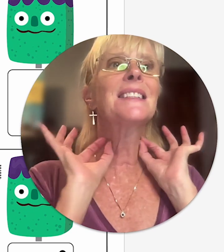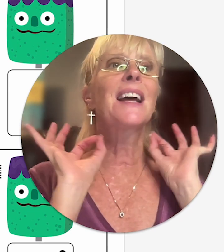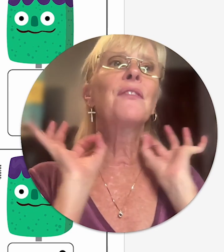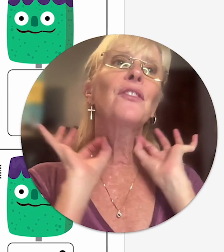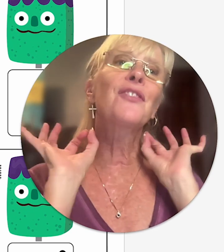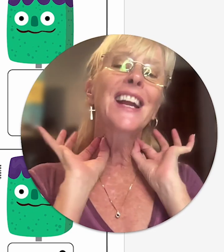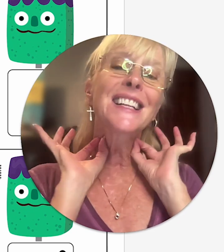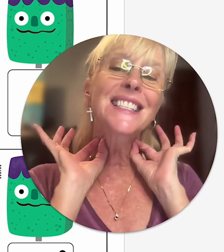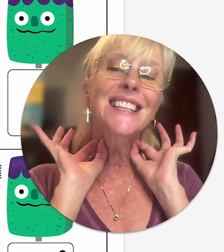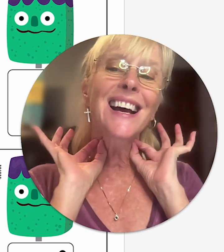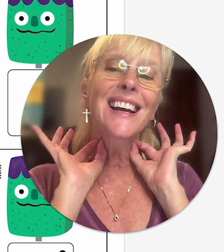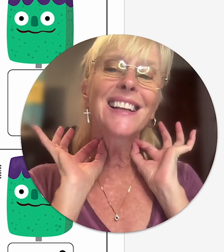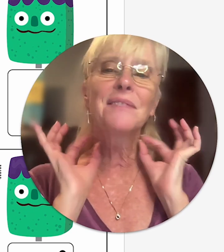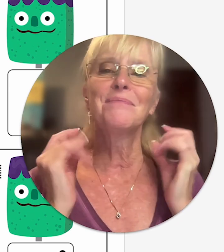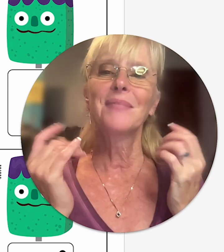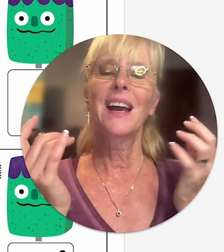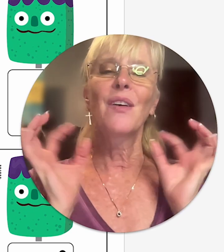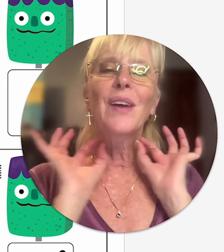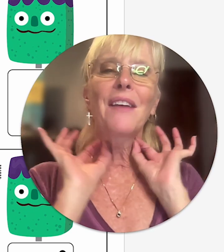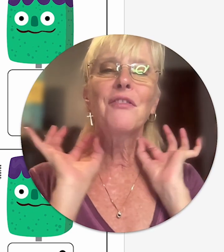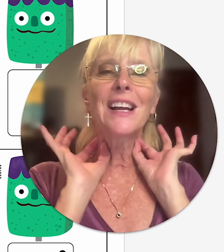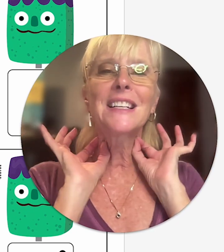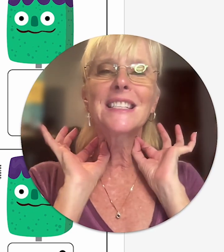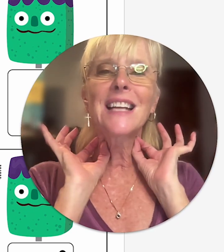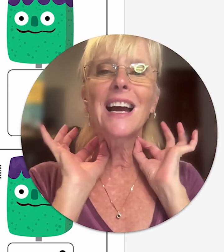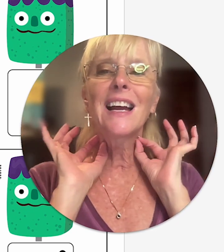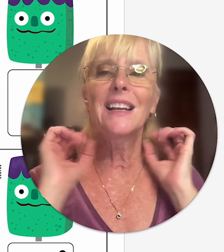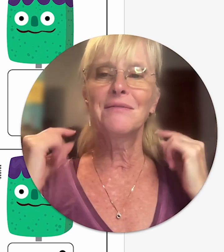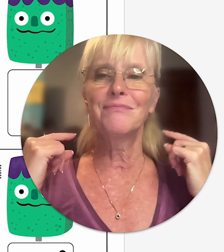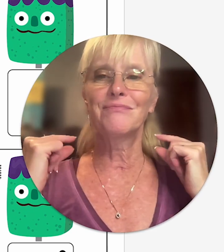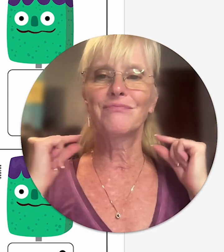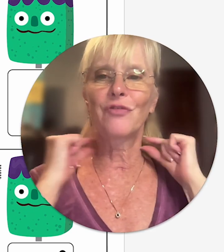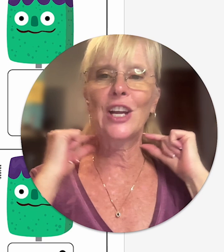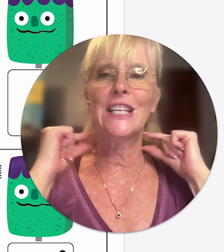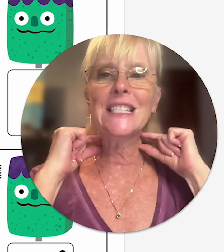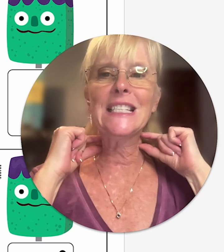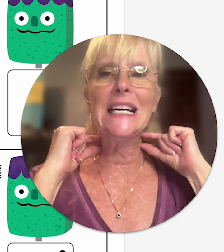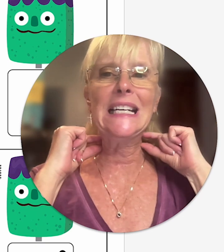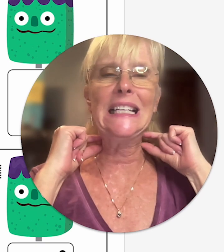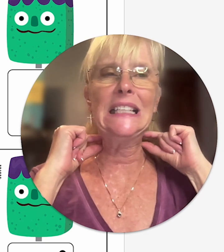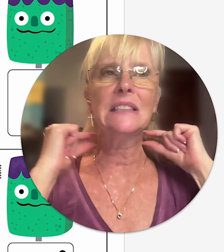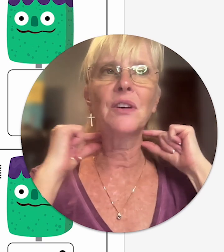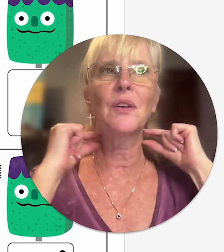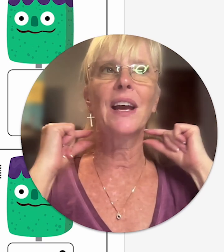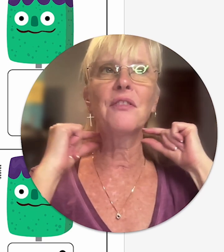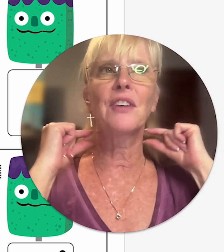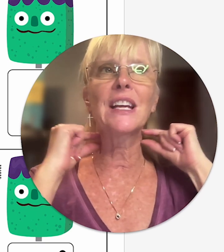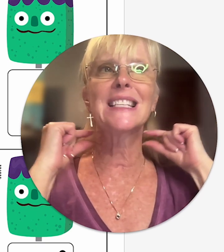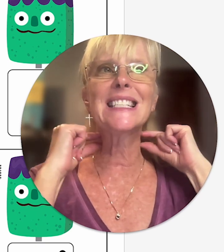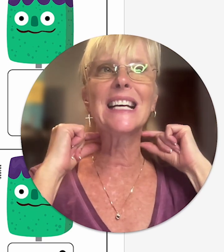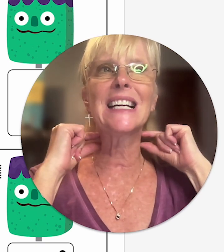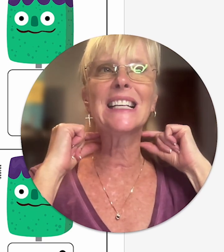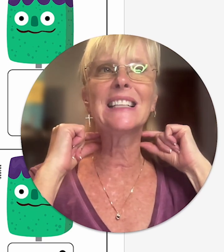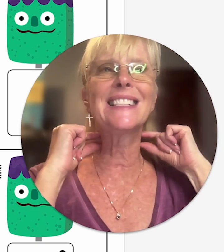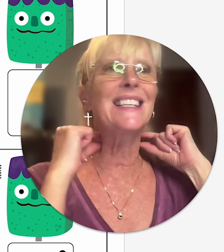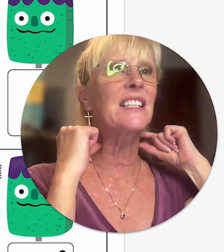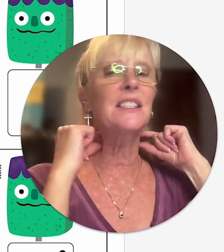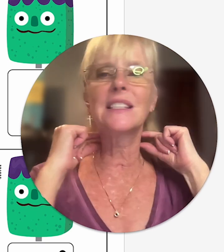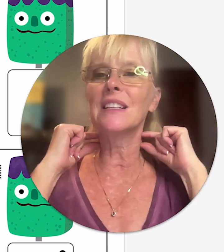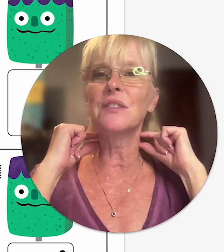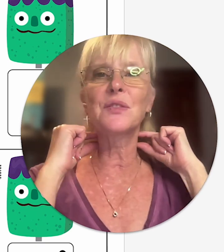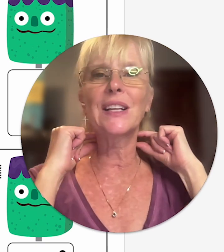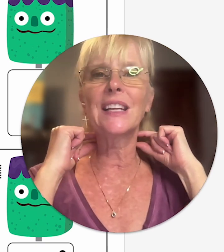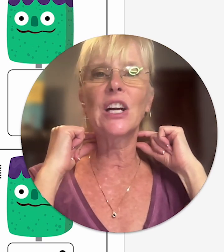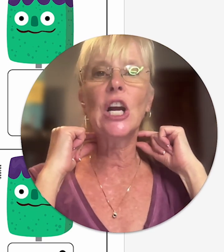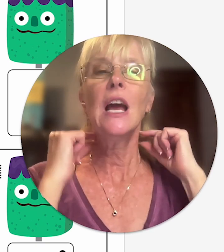That's the sign for Frankenstein. Okay, Frankenstein, Frankenstein, okay, Frankenstein. See